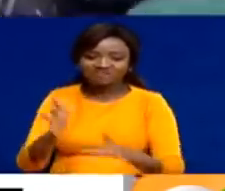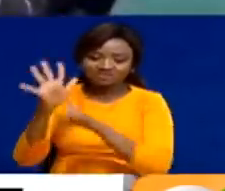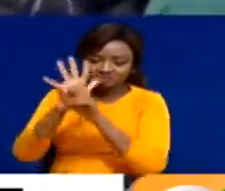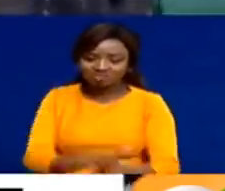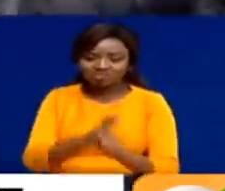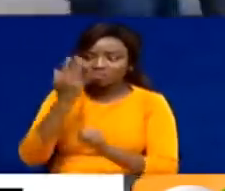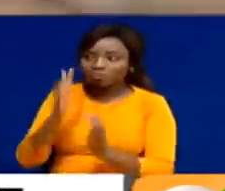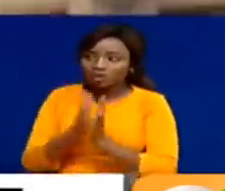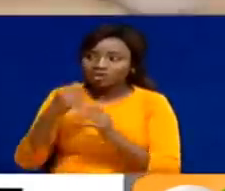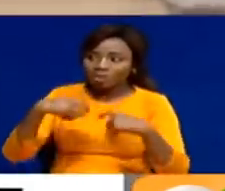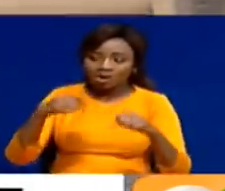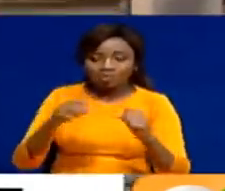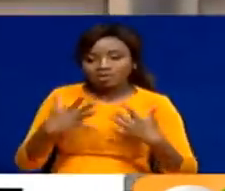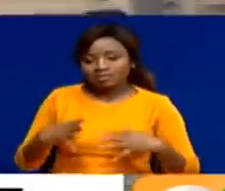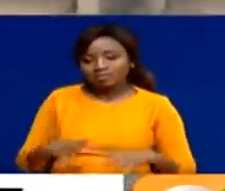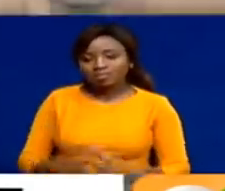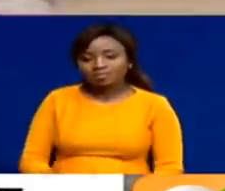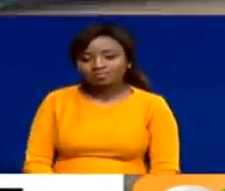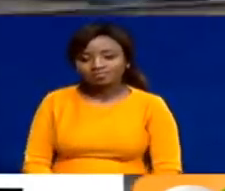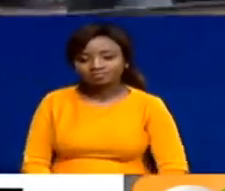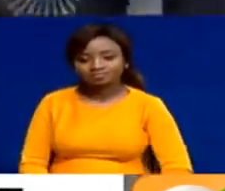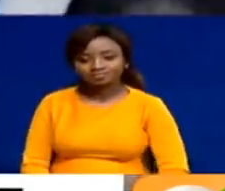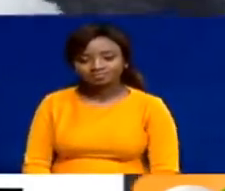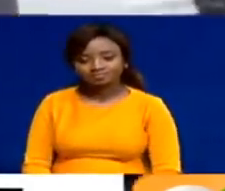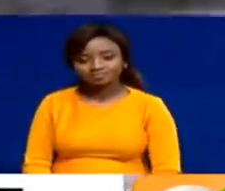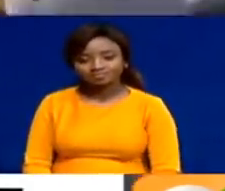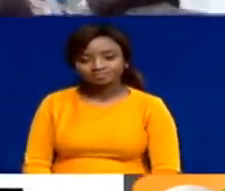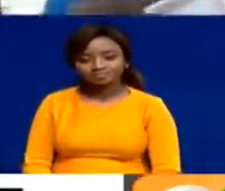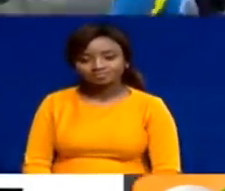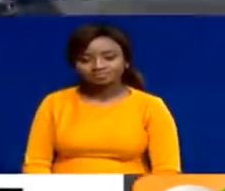operators. Nimrod Tabu, Citizen TV.